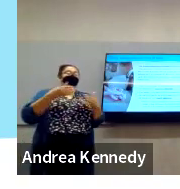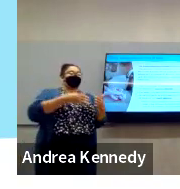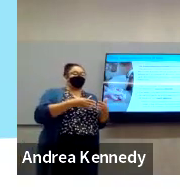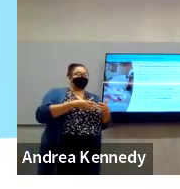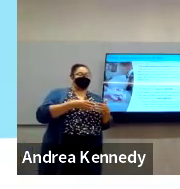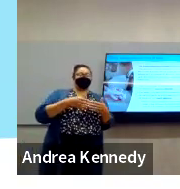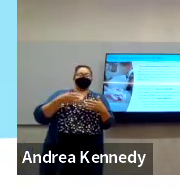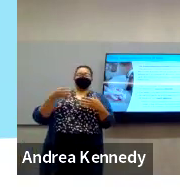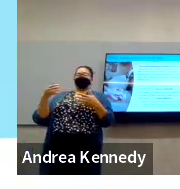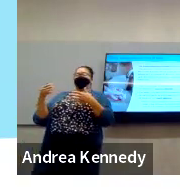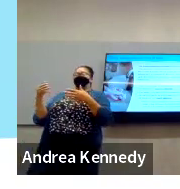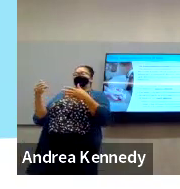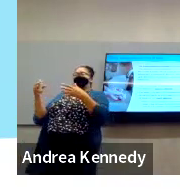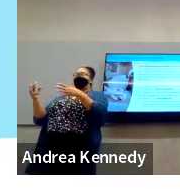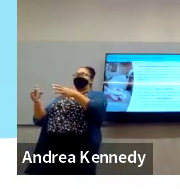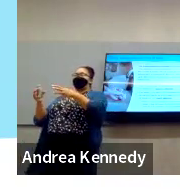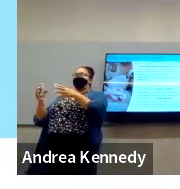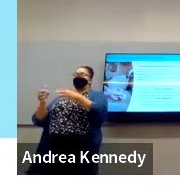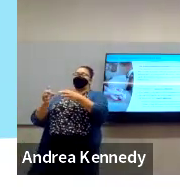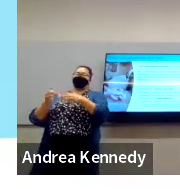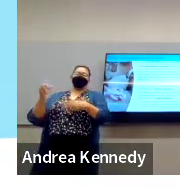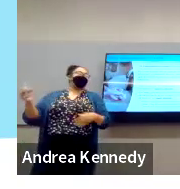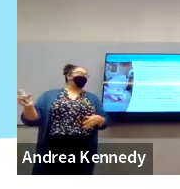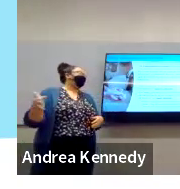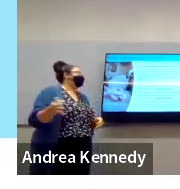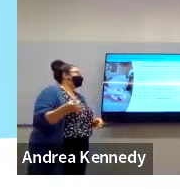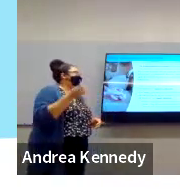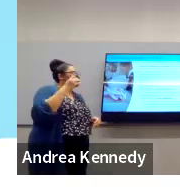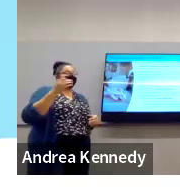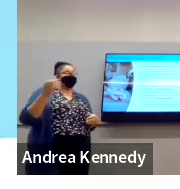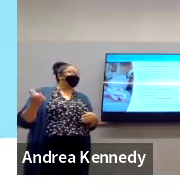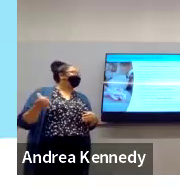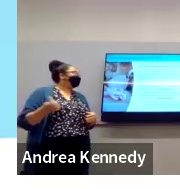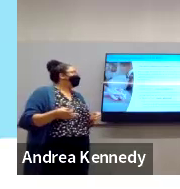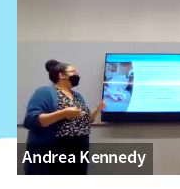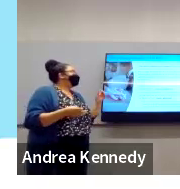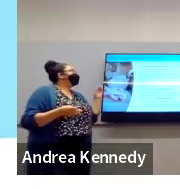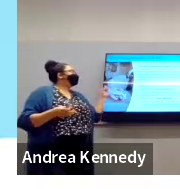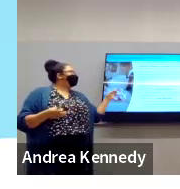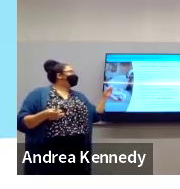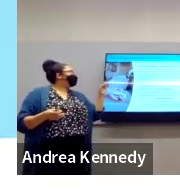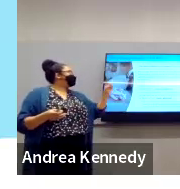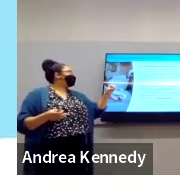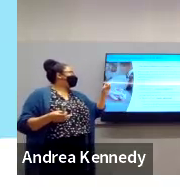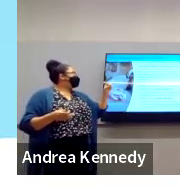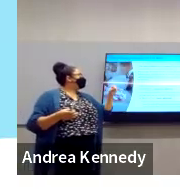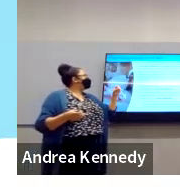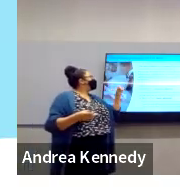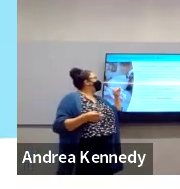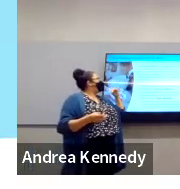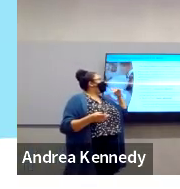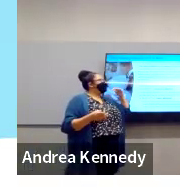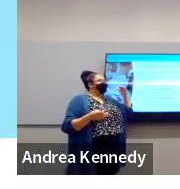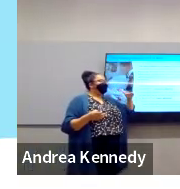the allowed amount of utilities they're allowed to charge per unit, and they'll need to